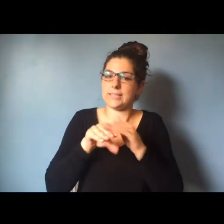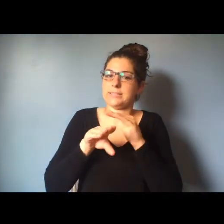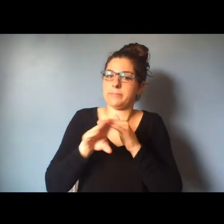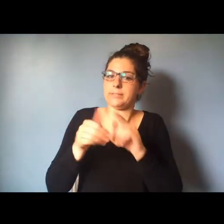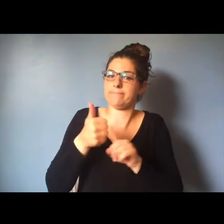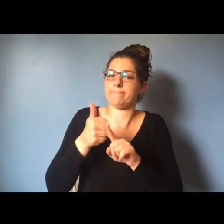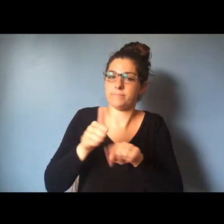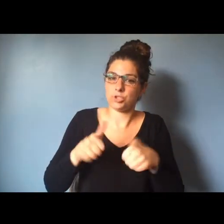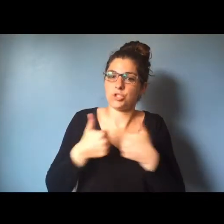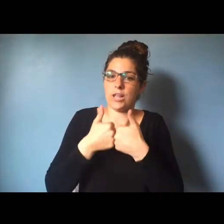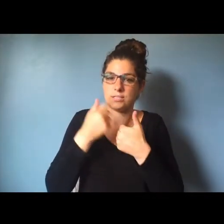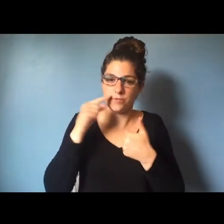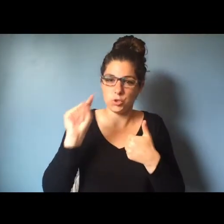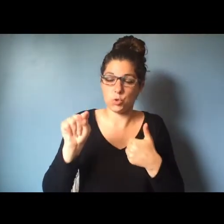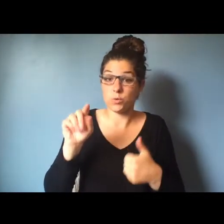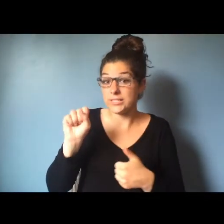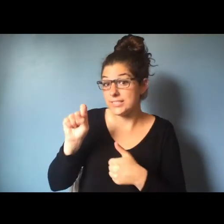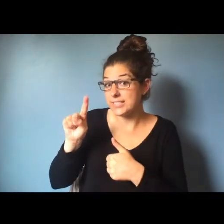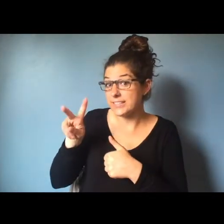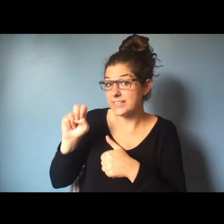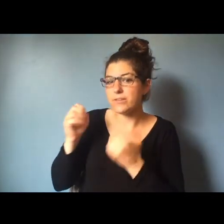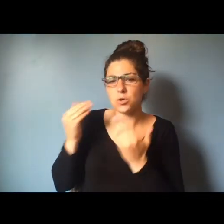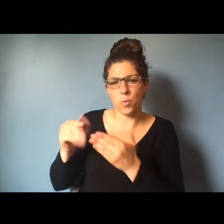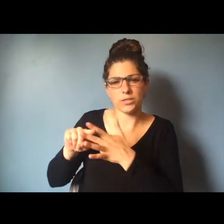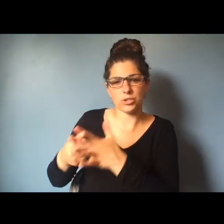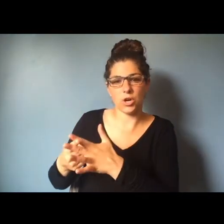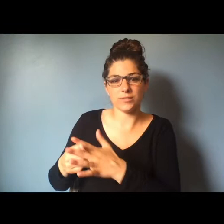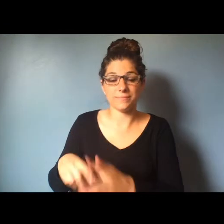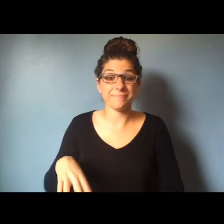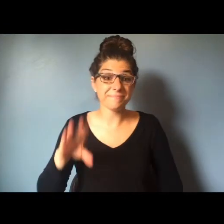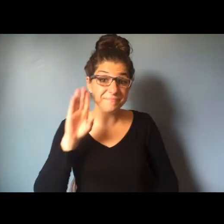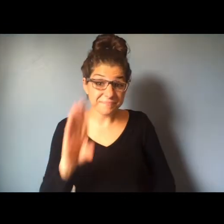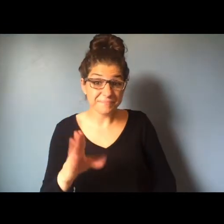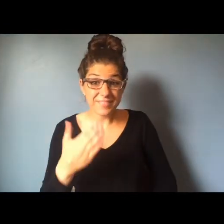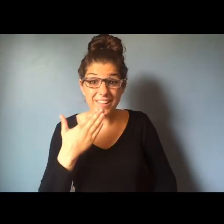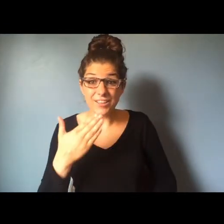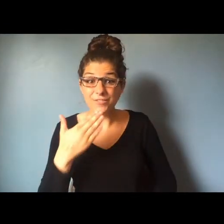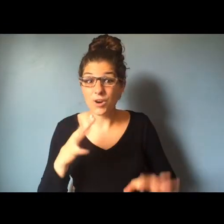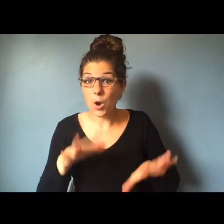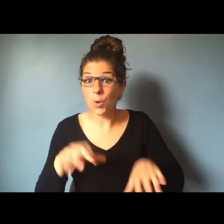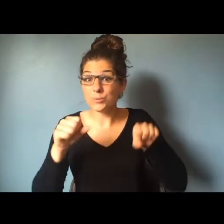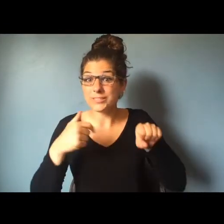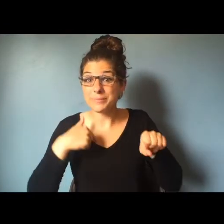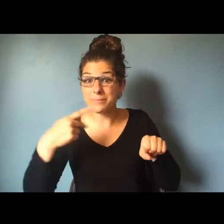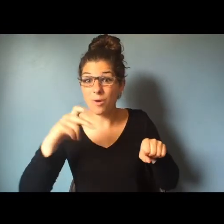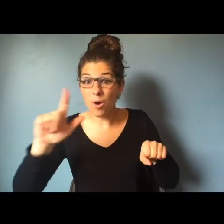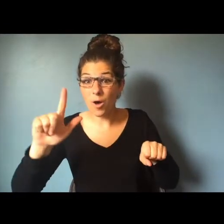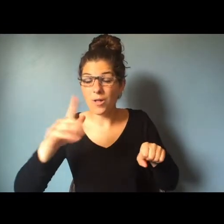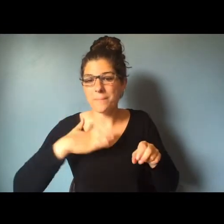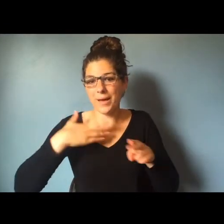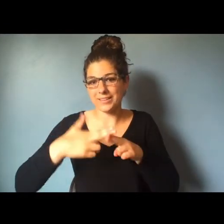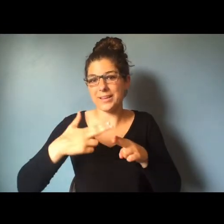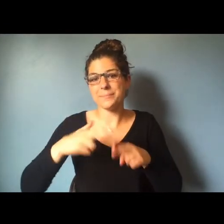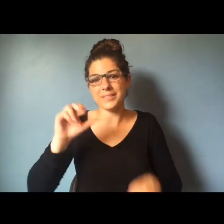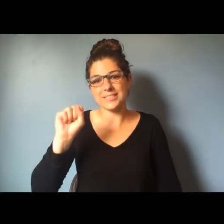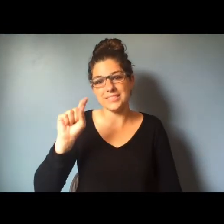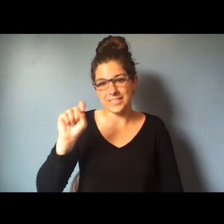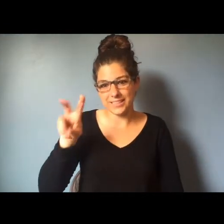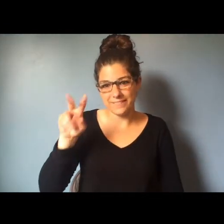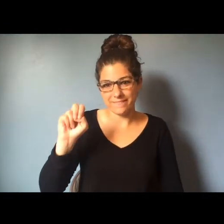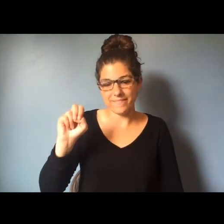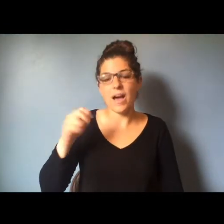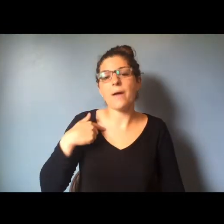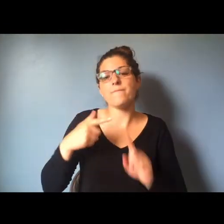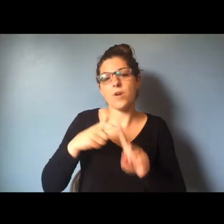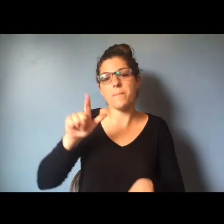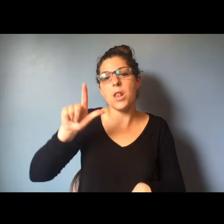you? Steve, why don't you start? Yeah, thanks for having me, Paul. My name is Steve, and I'm originally from